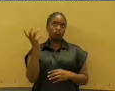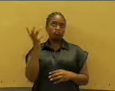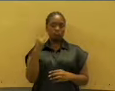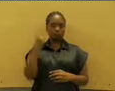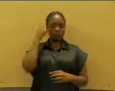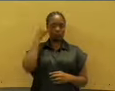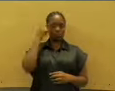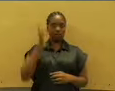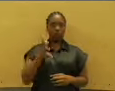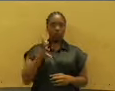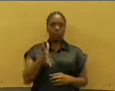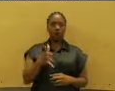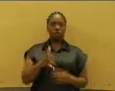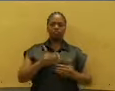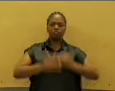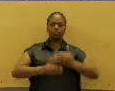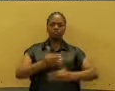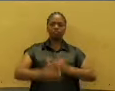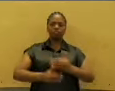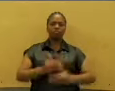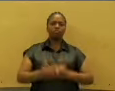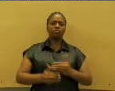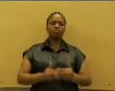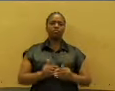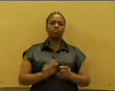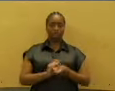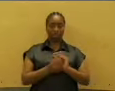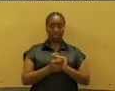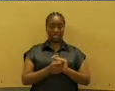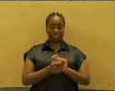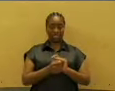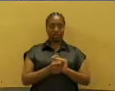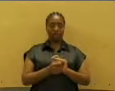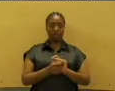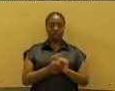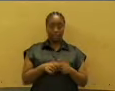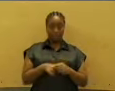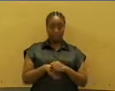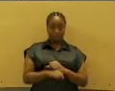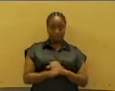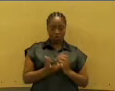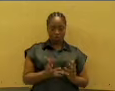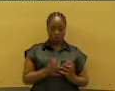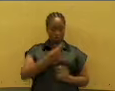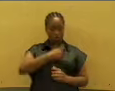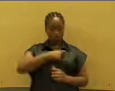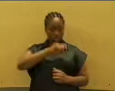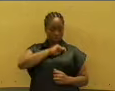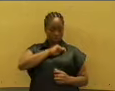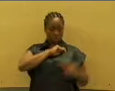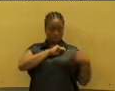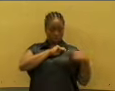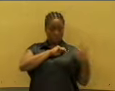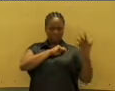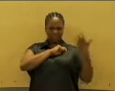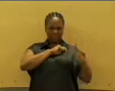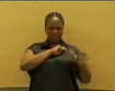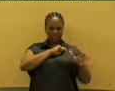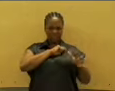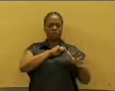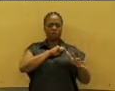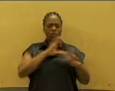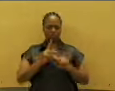they'd considered that they want to go through the process of changing their gender. They felt that they were transgender and they wanted to go through the